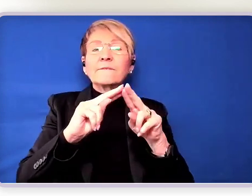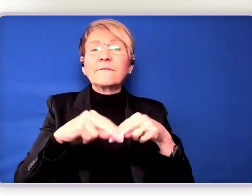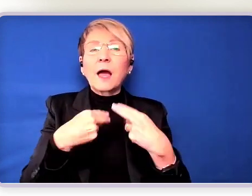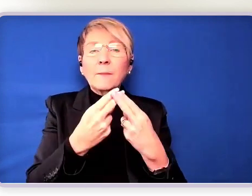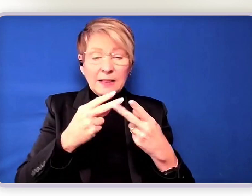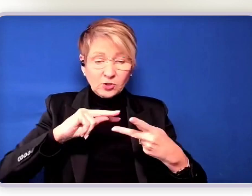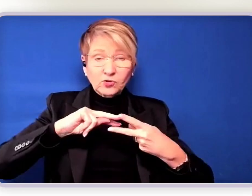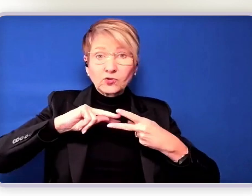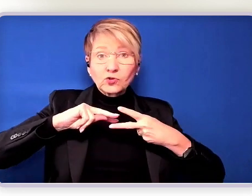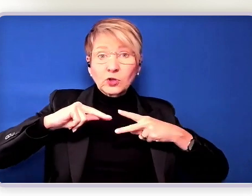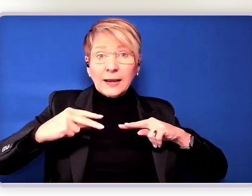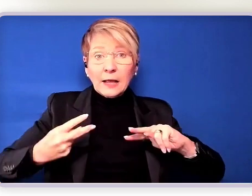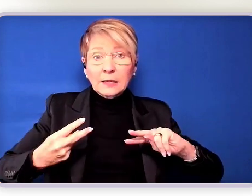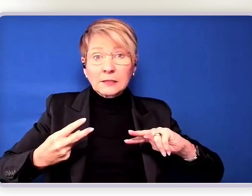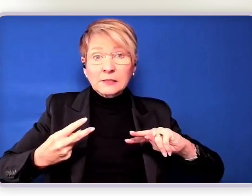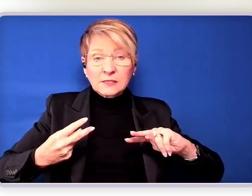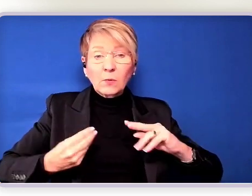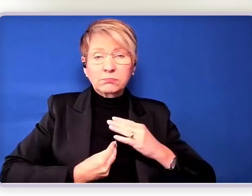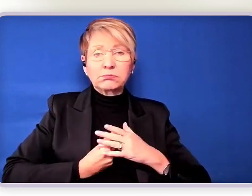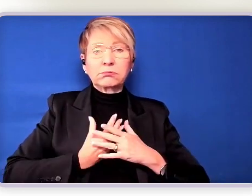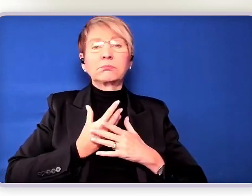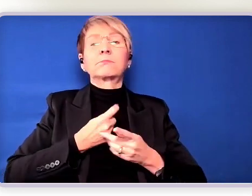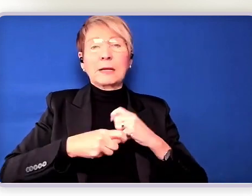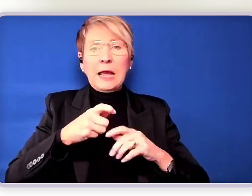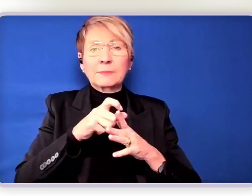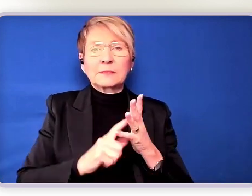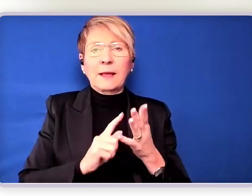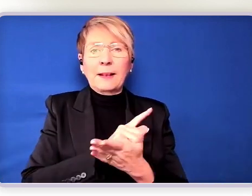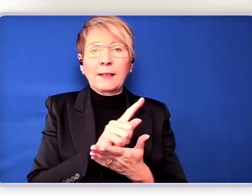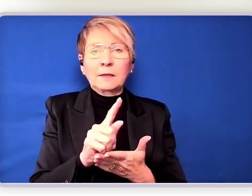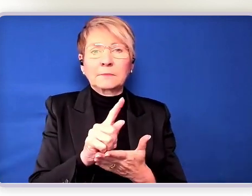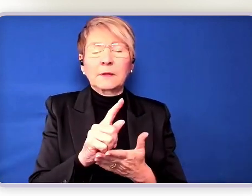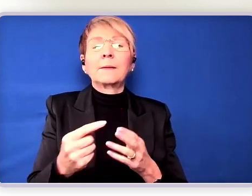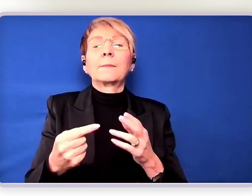covers behaviours of concern that are a symptom of a disability.